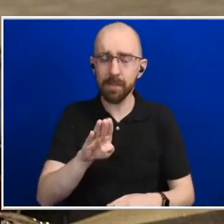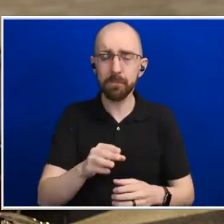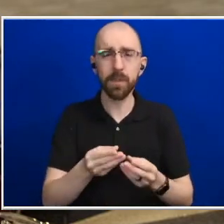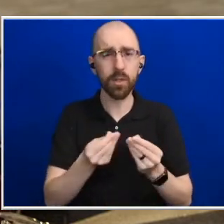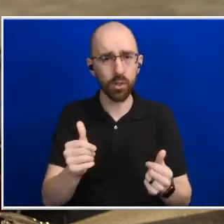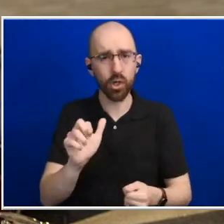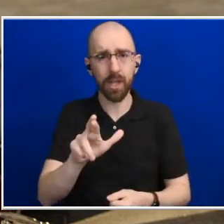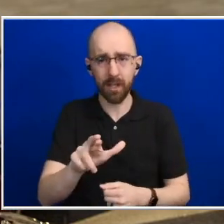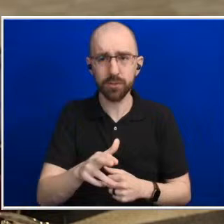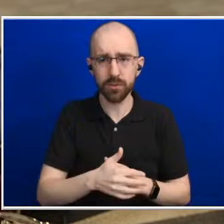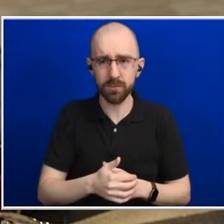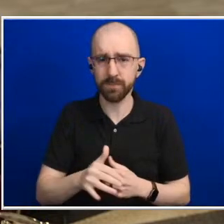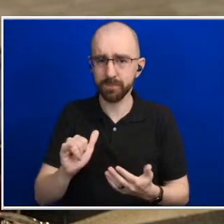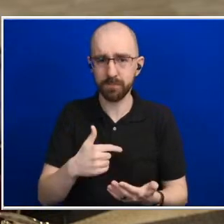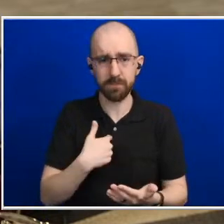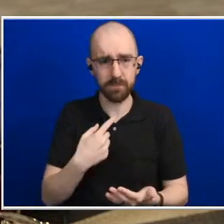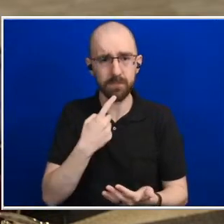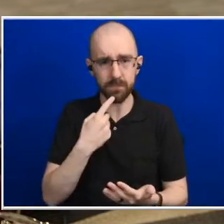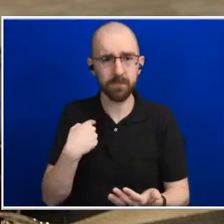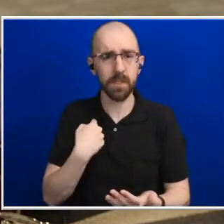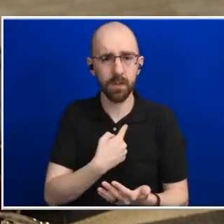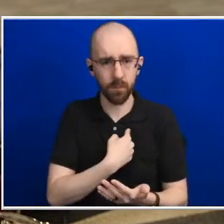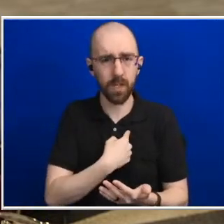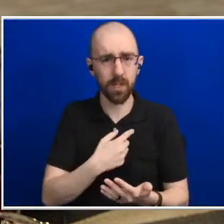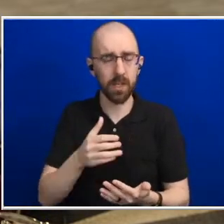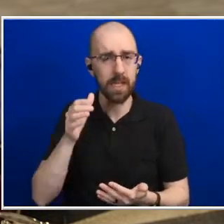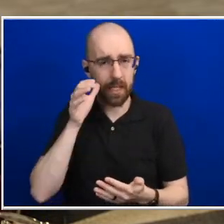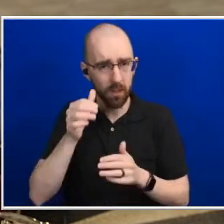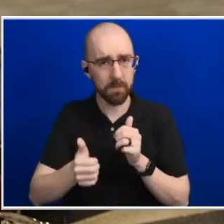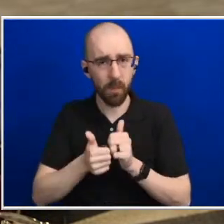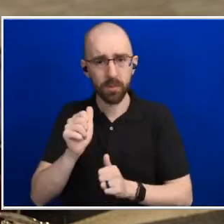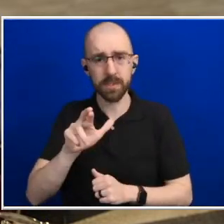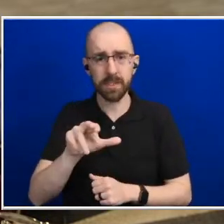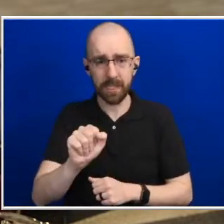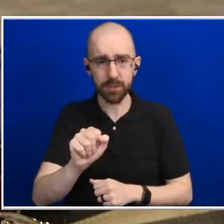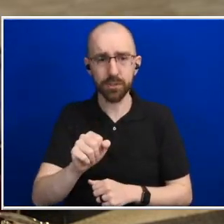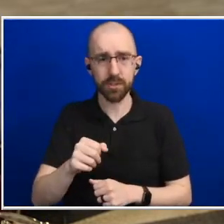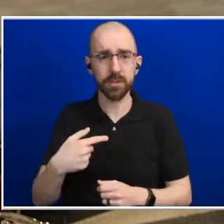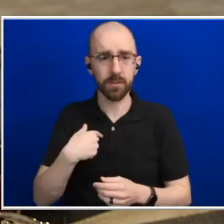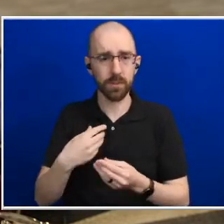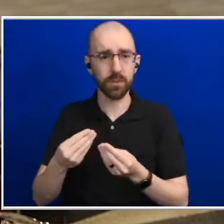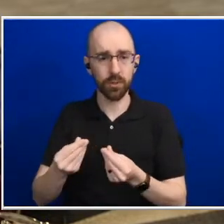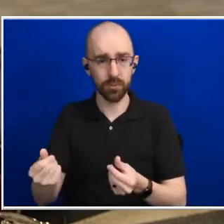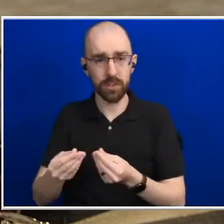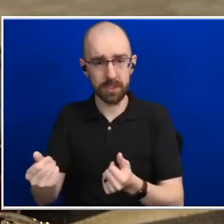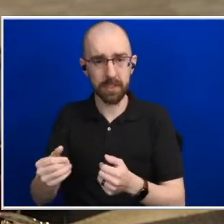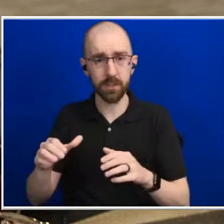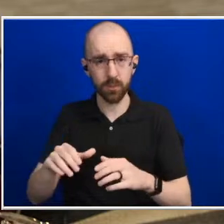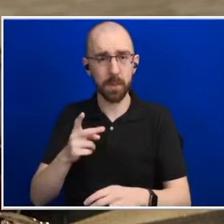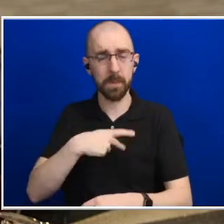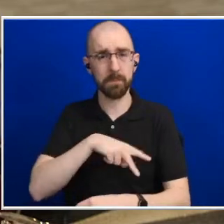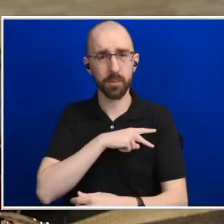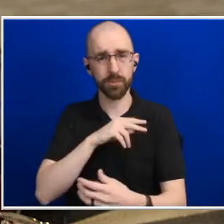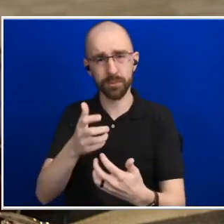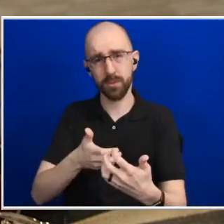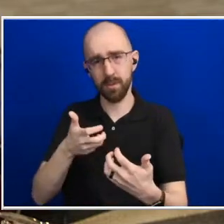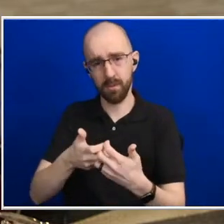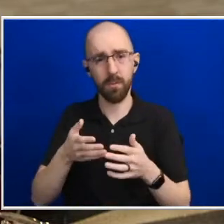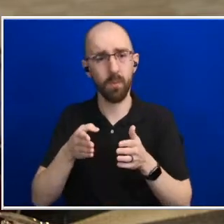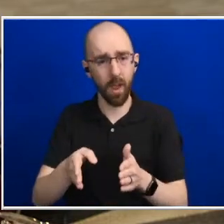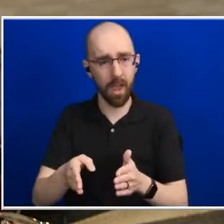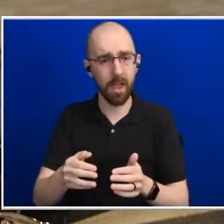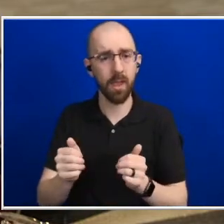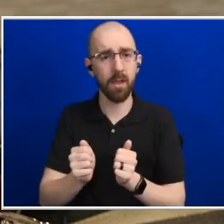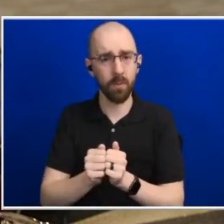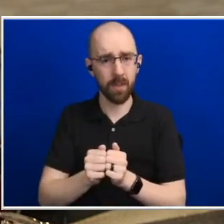said, we are in fact curing most of these cancers, and we're doing it in a personalized fashion and with preservation of limbs